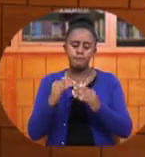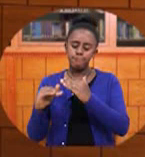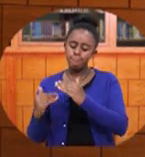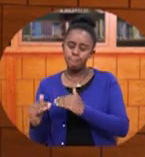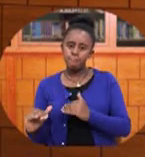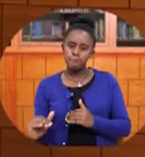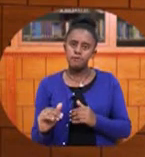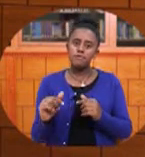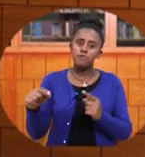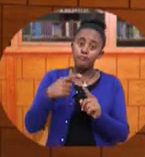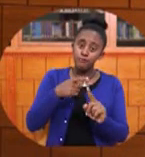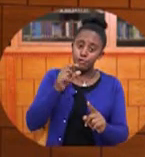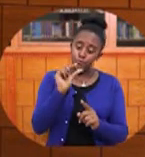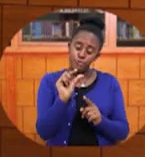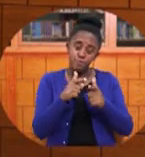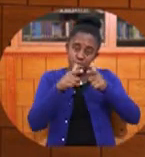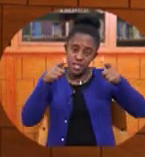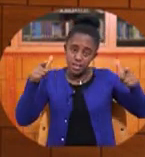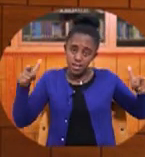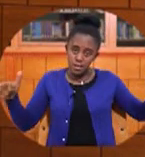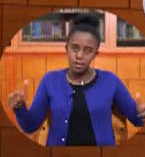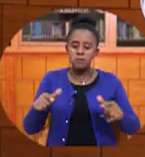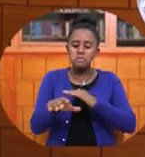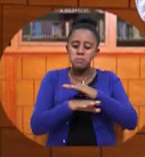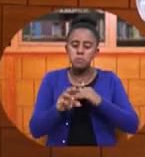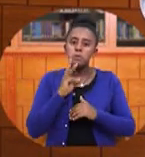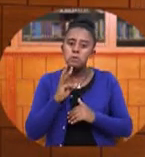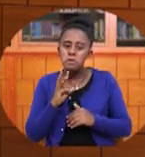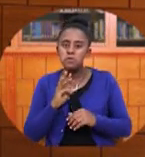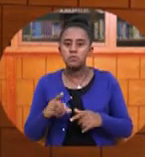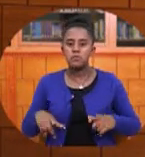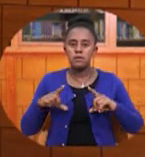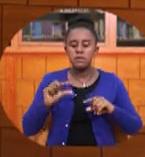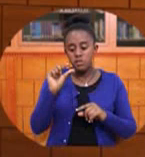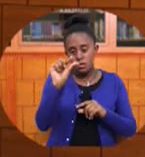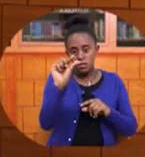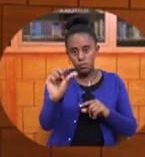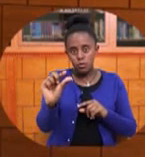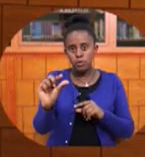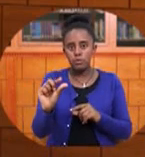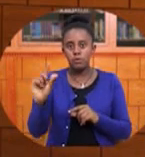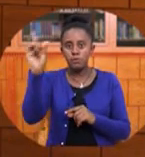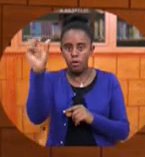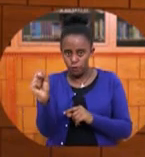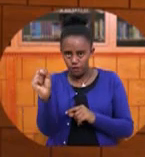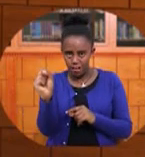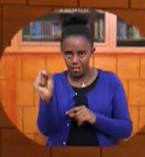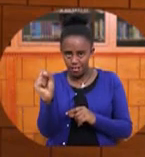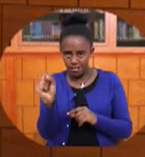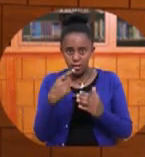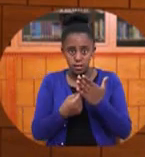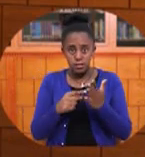their size from the biggest blue whale, which is live in the water, to the smallest